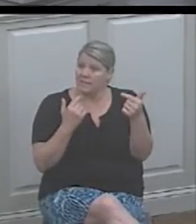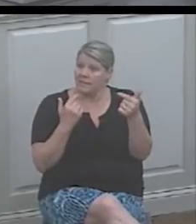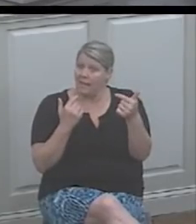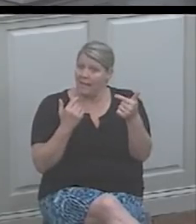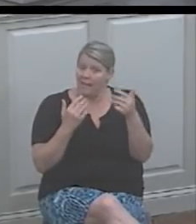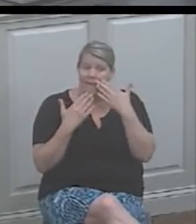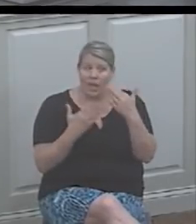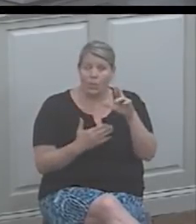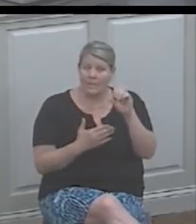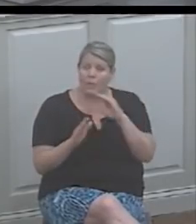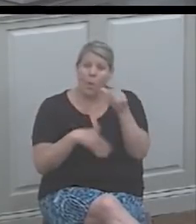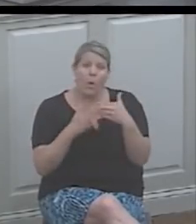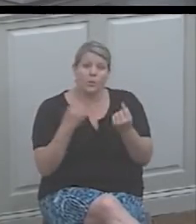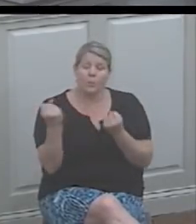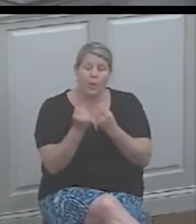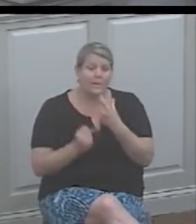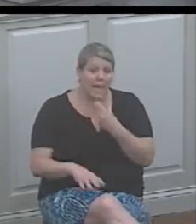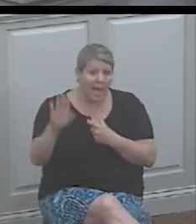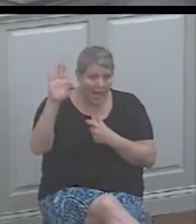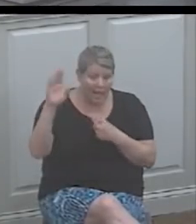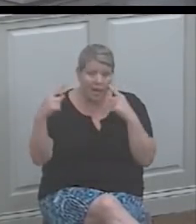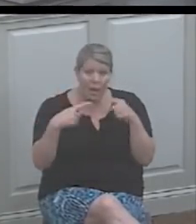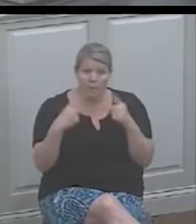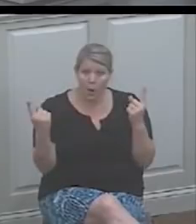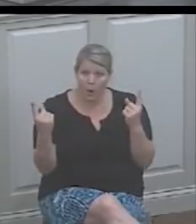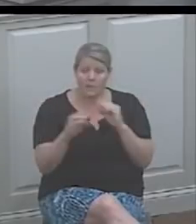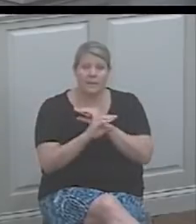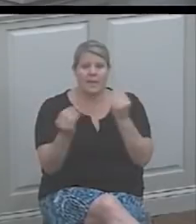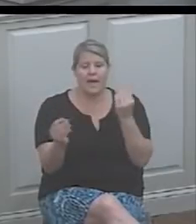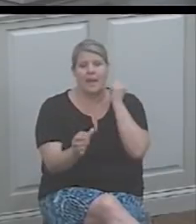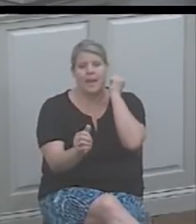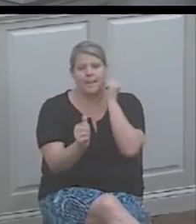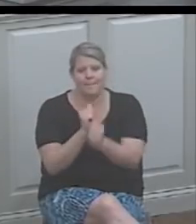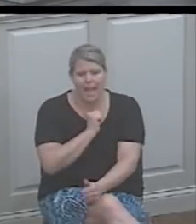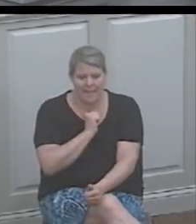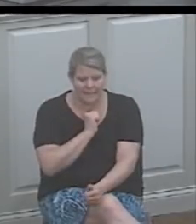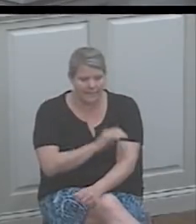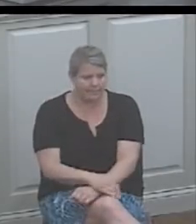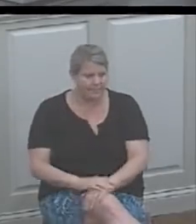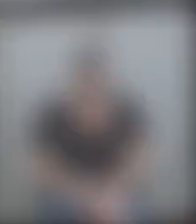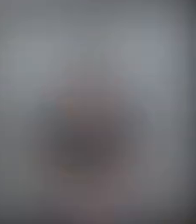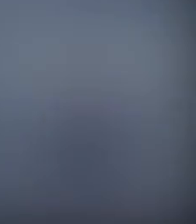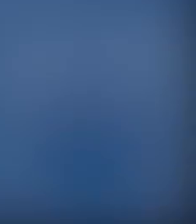Sears. All in favor of the motion, say aye. Aye. Aye. Opposed, like sign. We are in executive session.